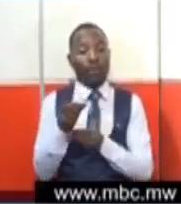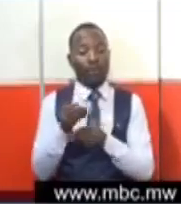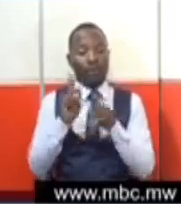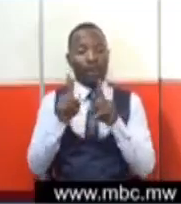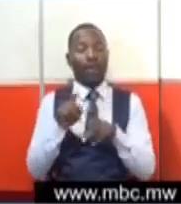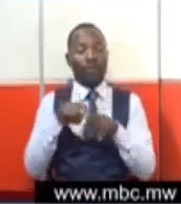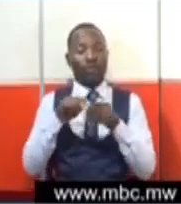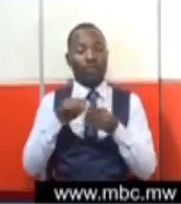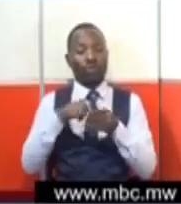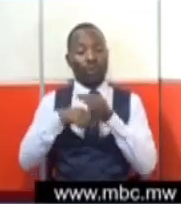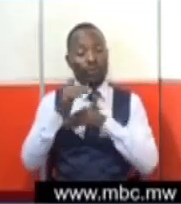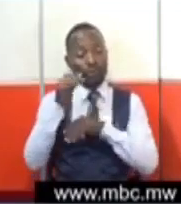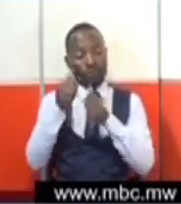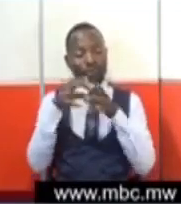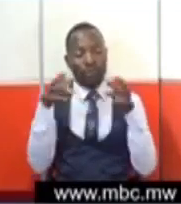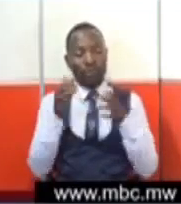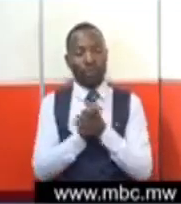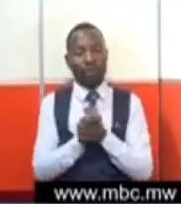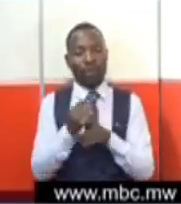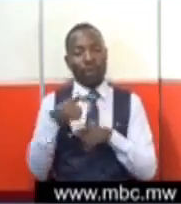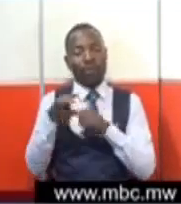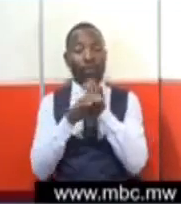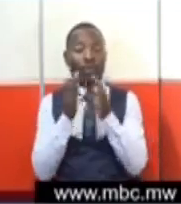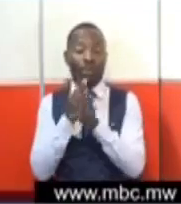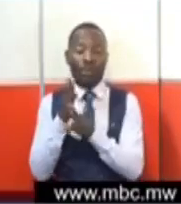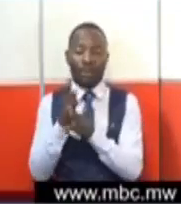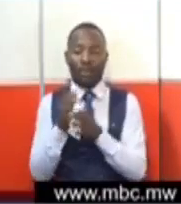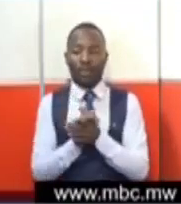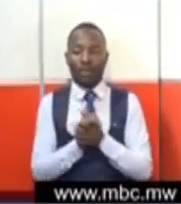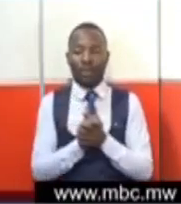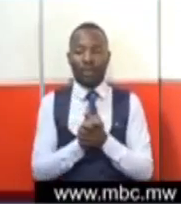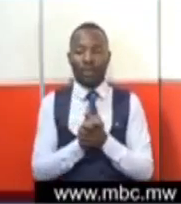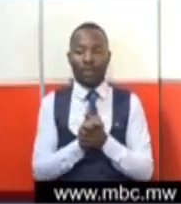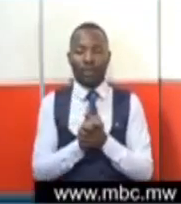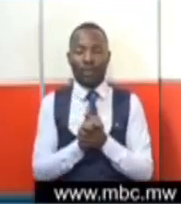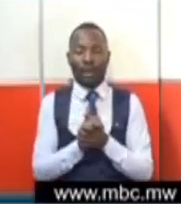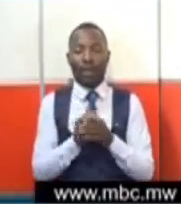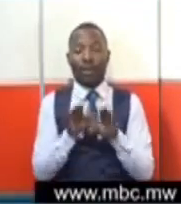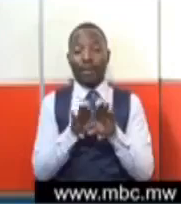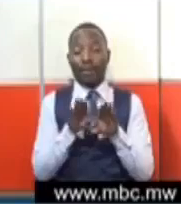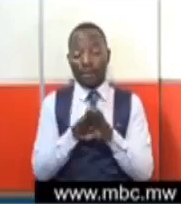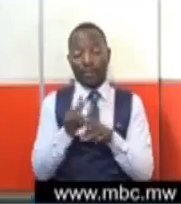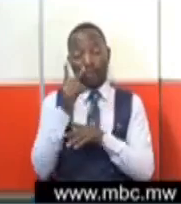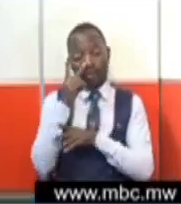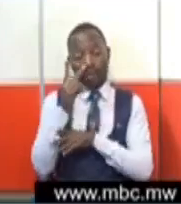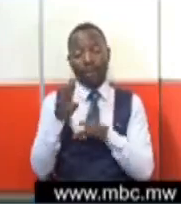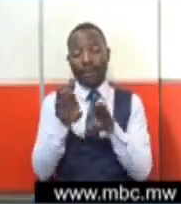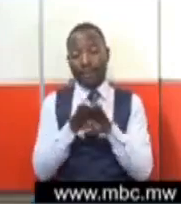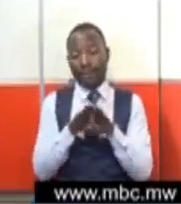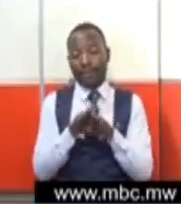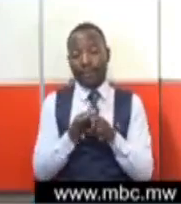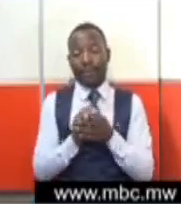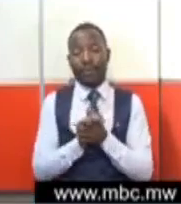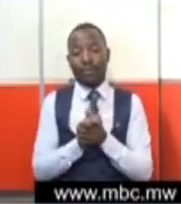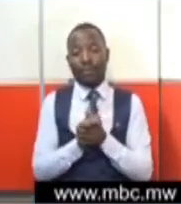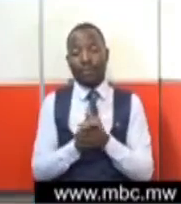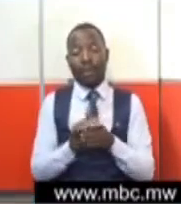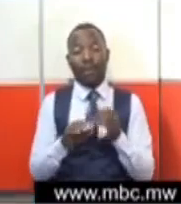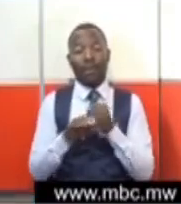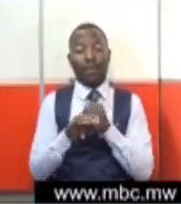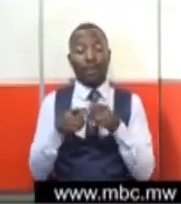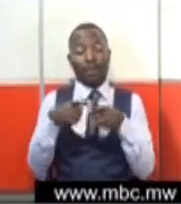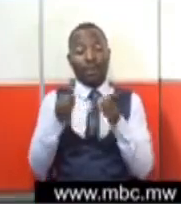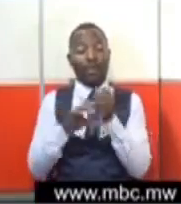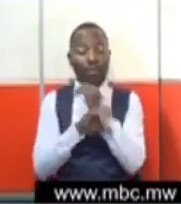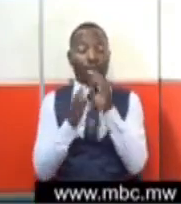stars that will play in the international stage. Like we watch a local European